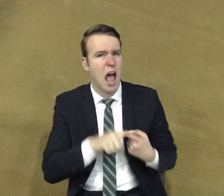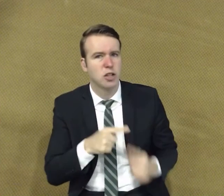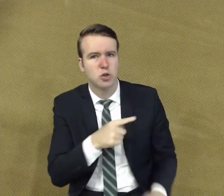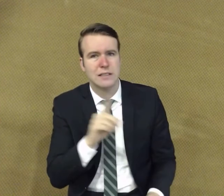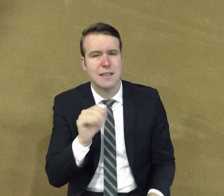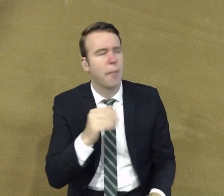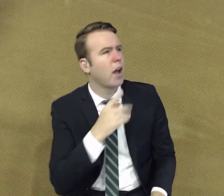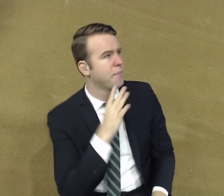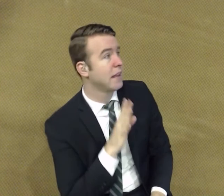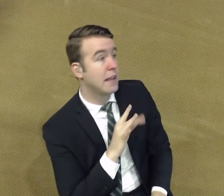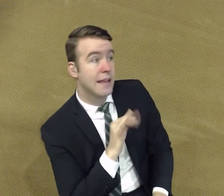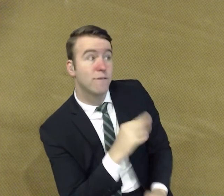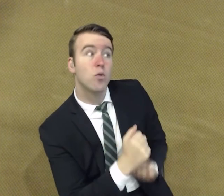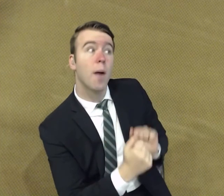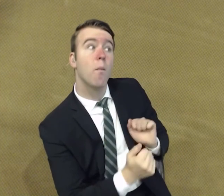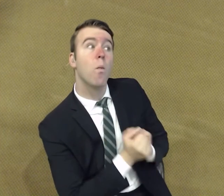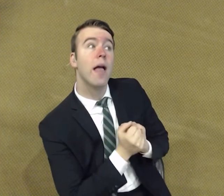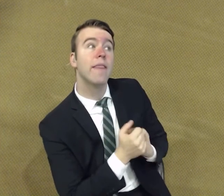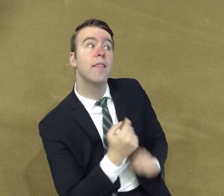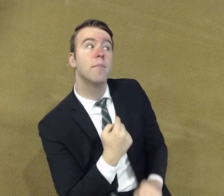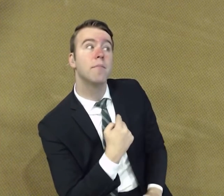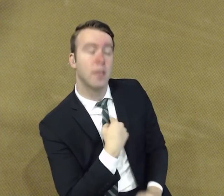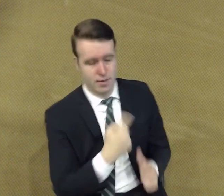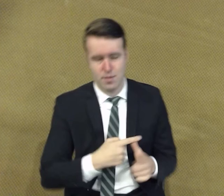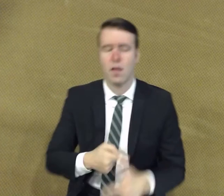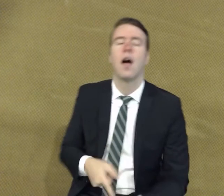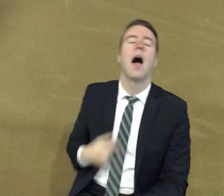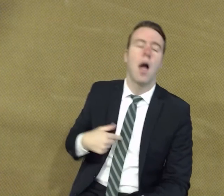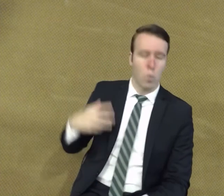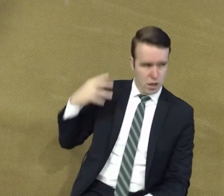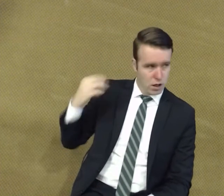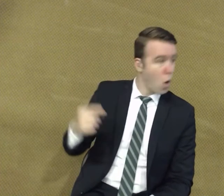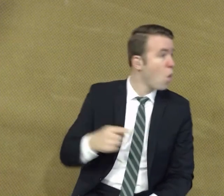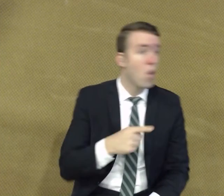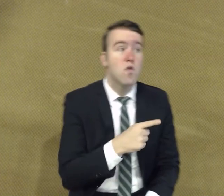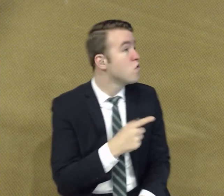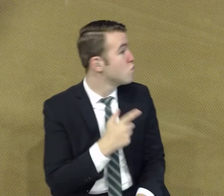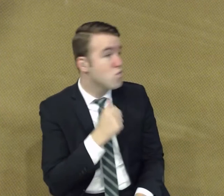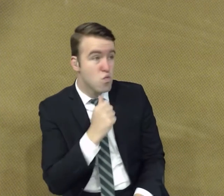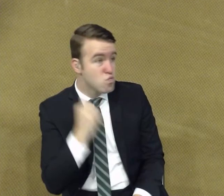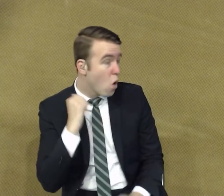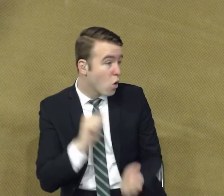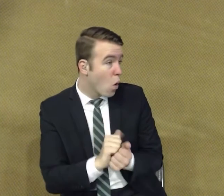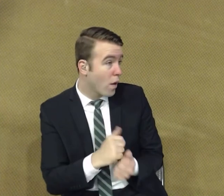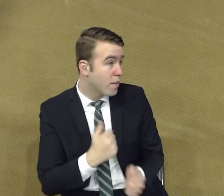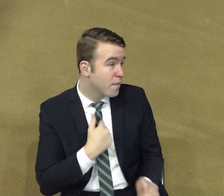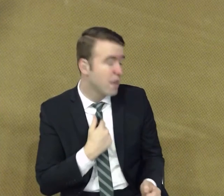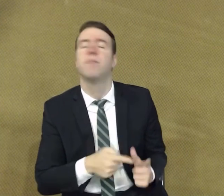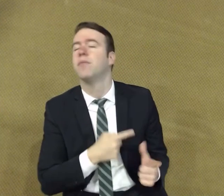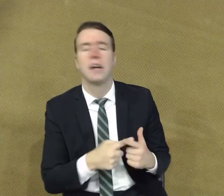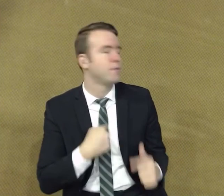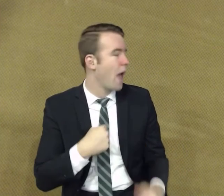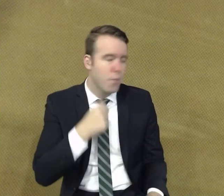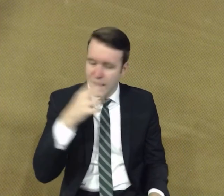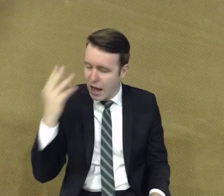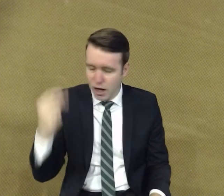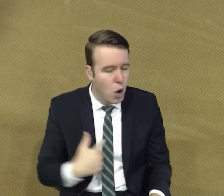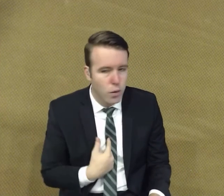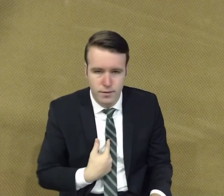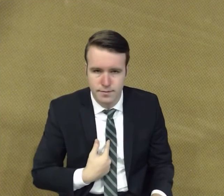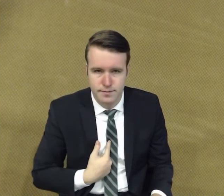her, if thou go with me, then I will go. But if you will not go with me, then I will not